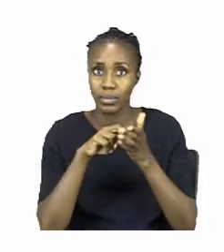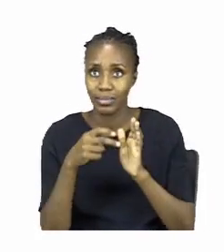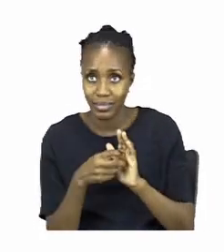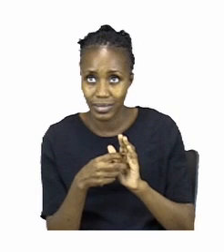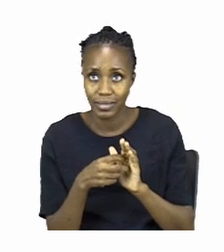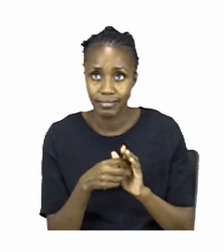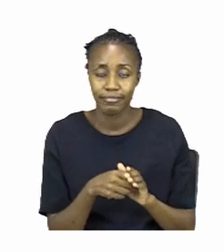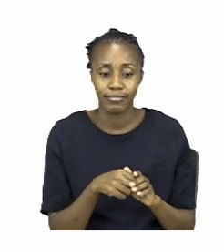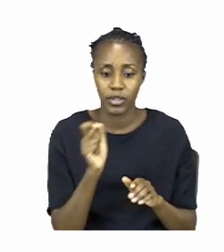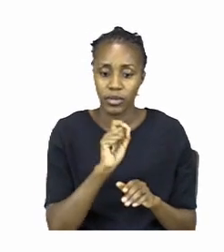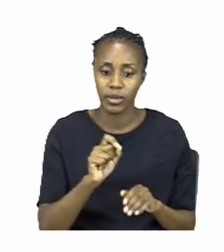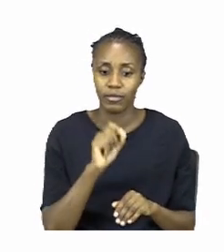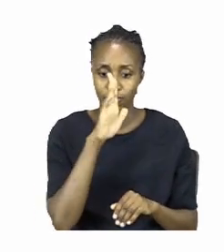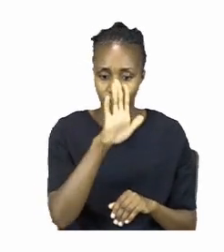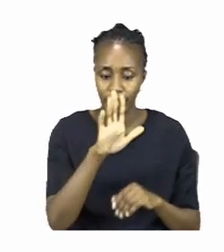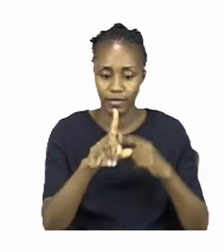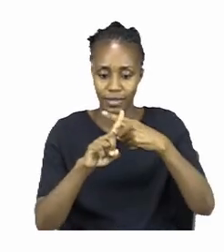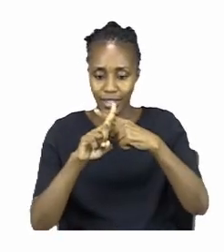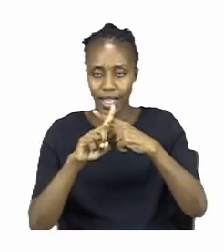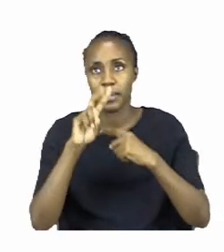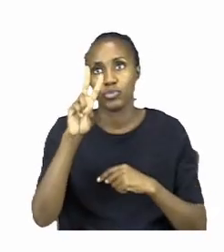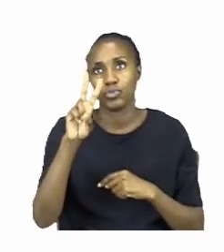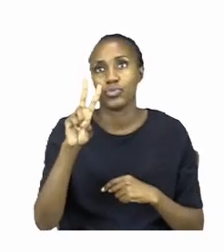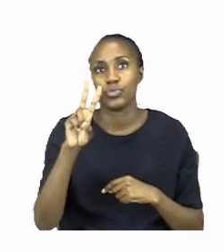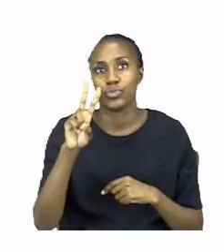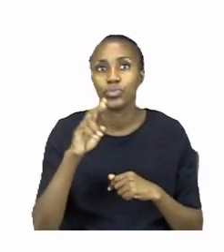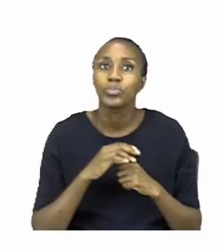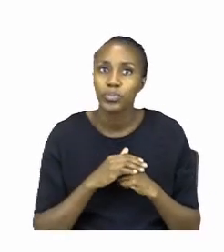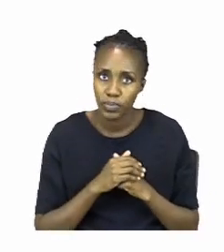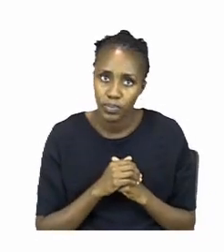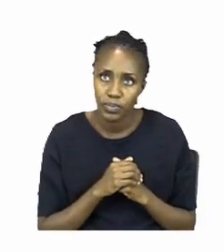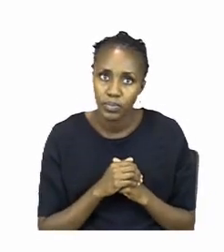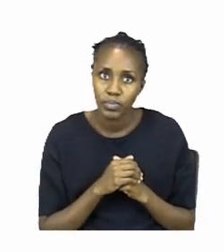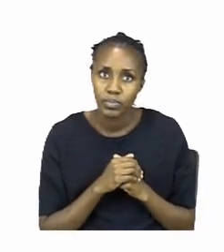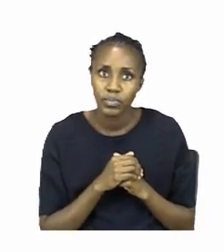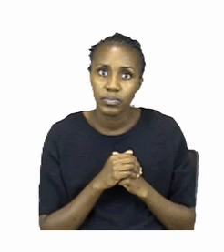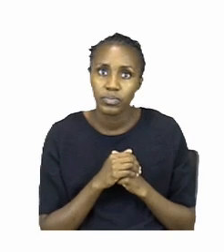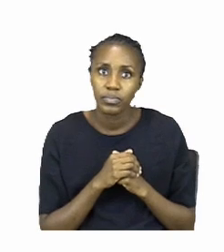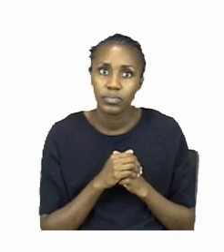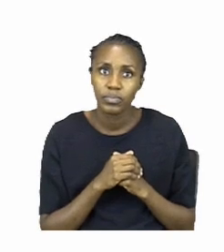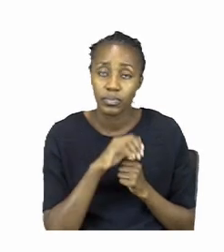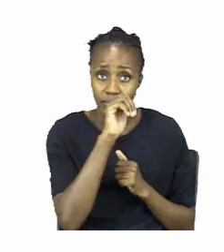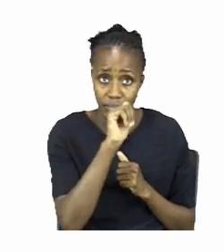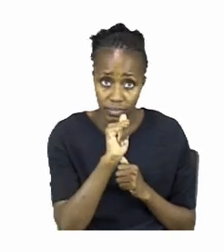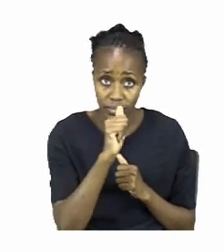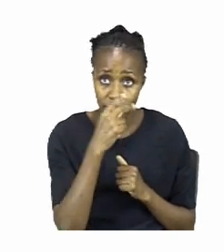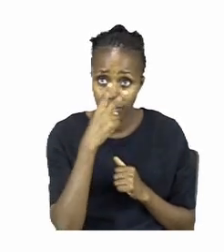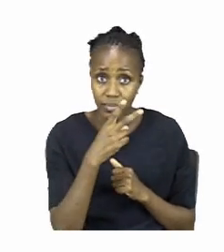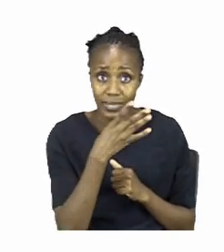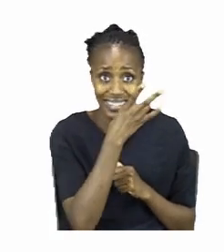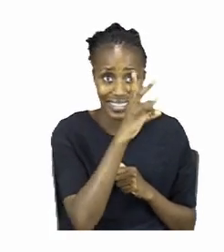write the sum, which is 5 times 2. Now for number A, there you will see it